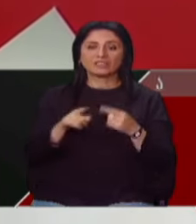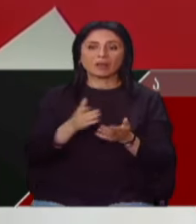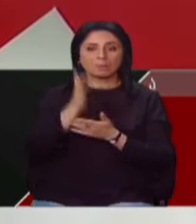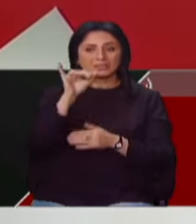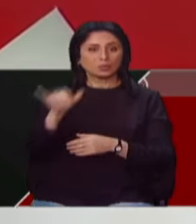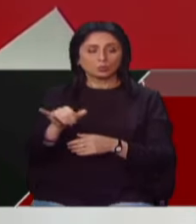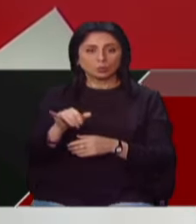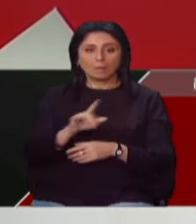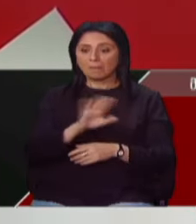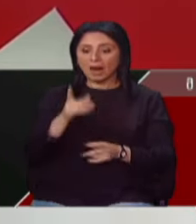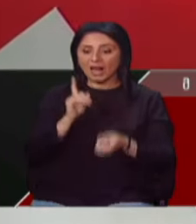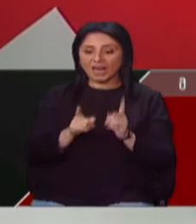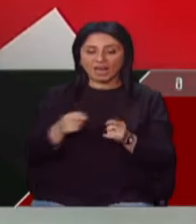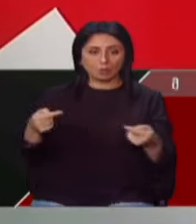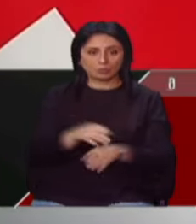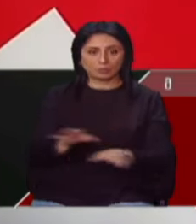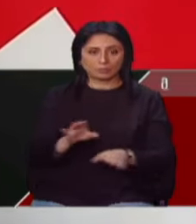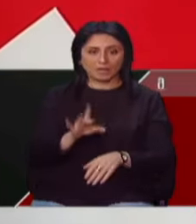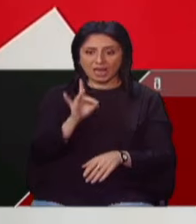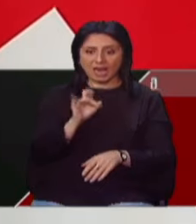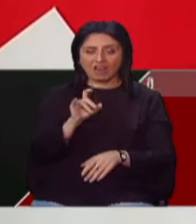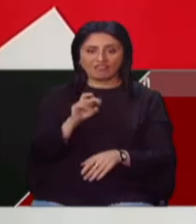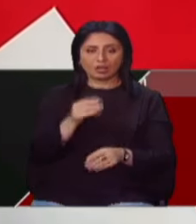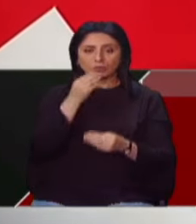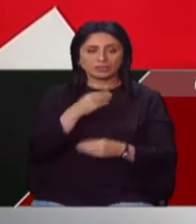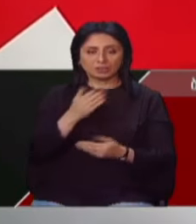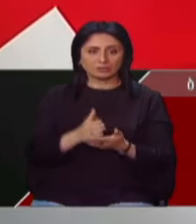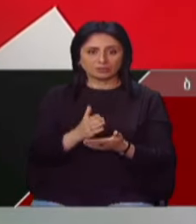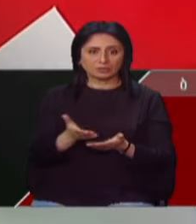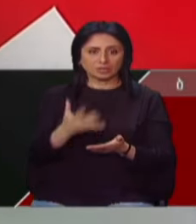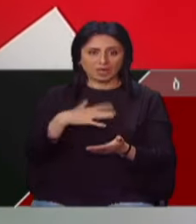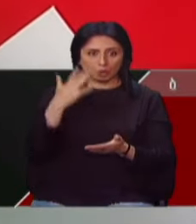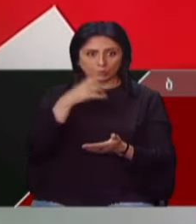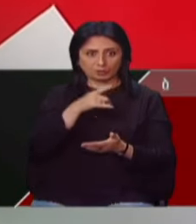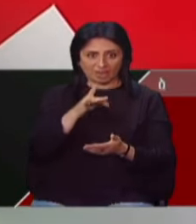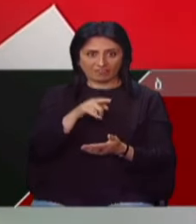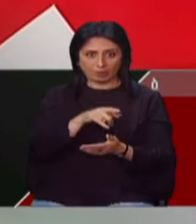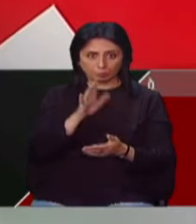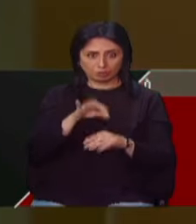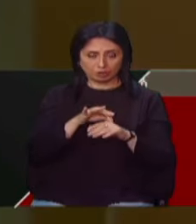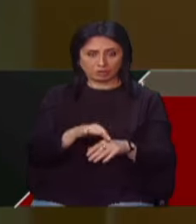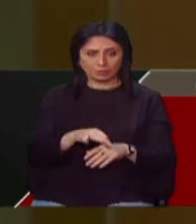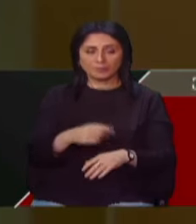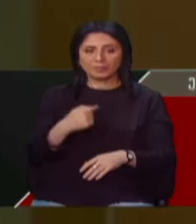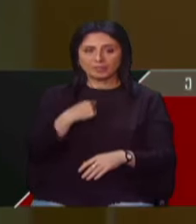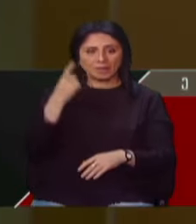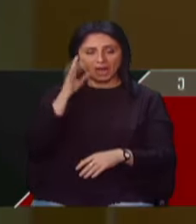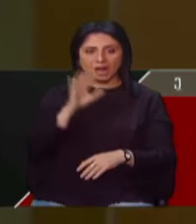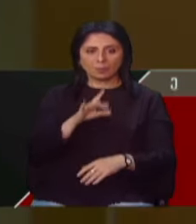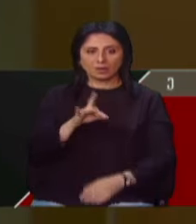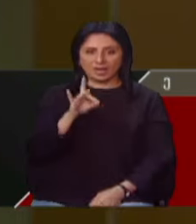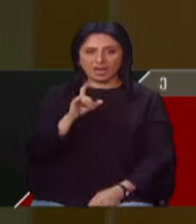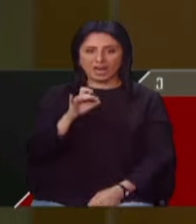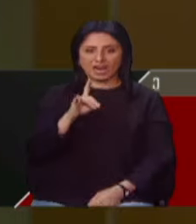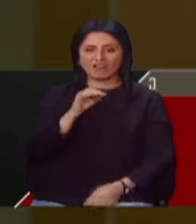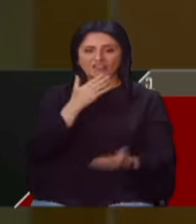Nevi Magram, Realist Uruba, referendum, Champions Alliance, I told Ram Giro, Cartulus, Never Referendums, Chatarabs. May Arm Gurniarum,